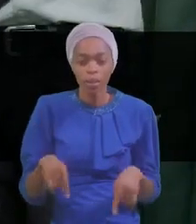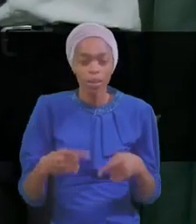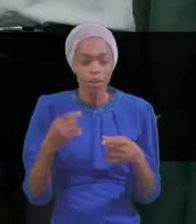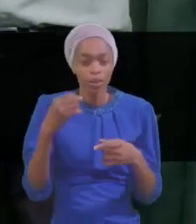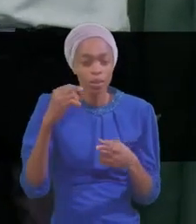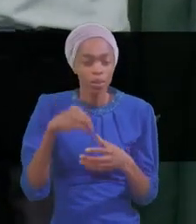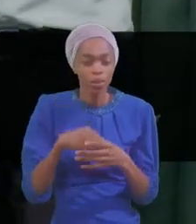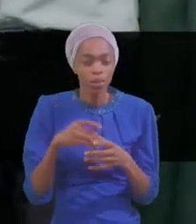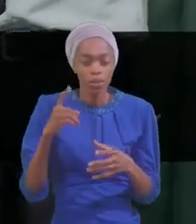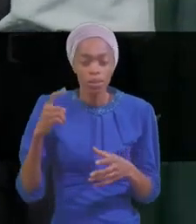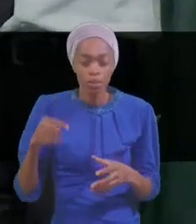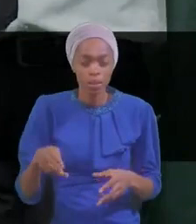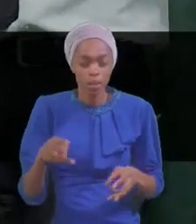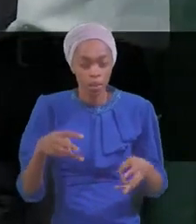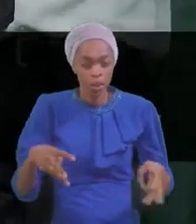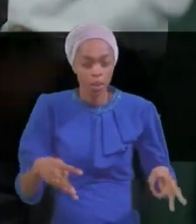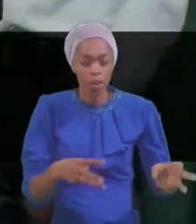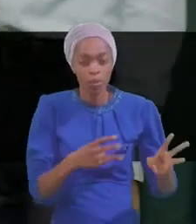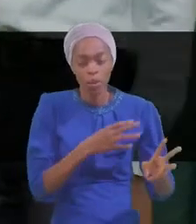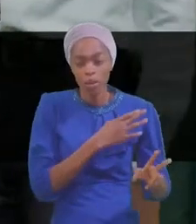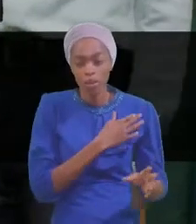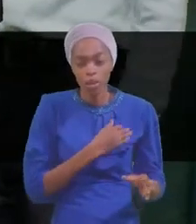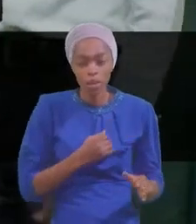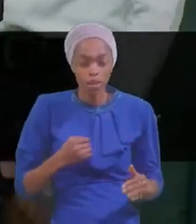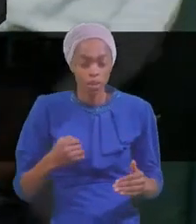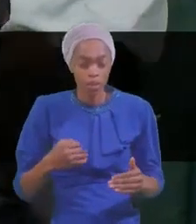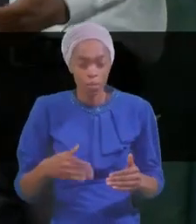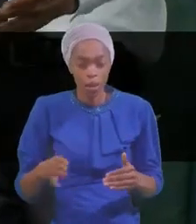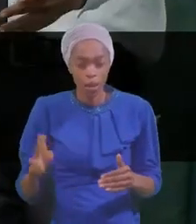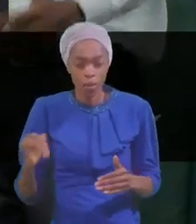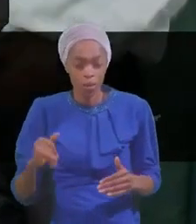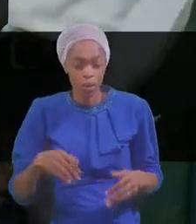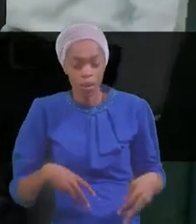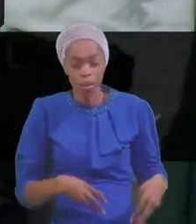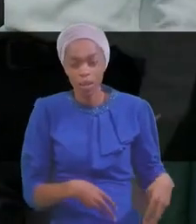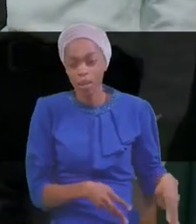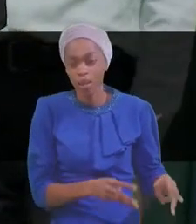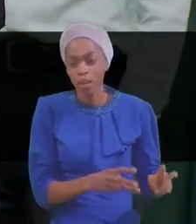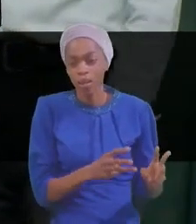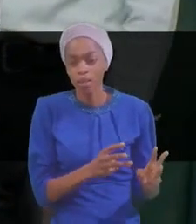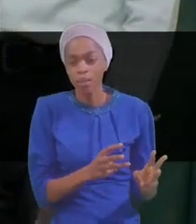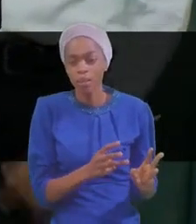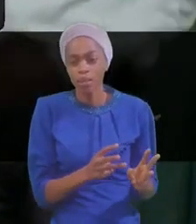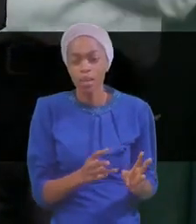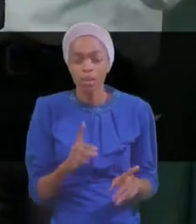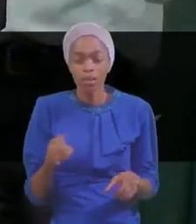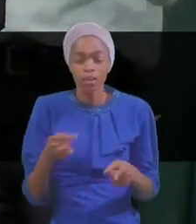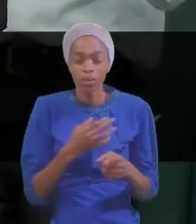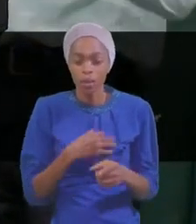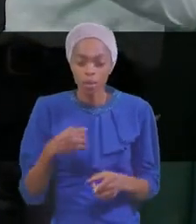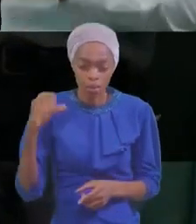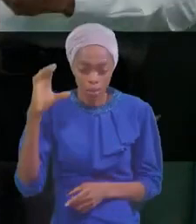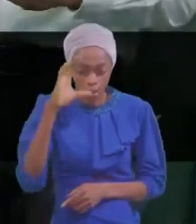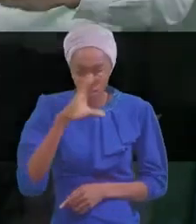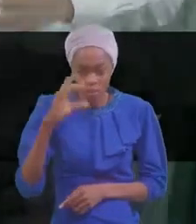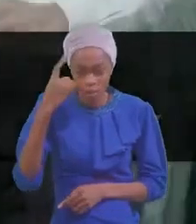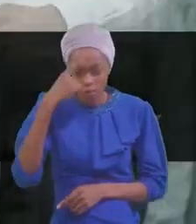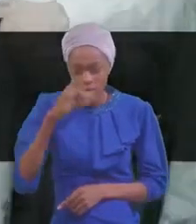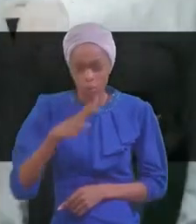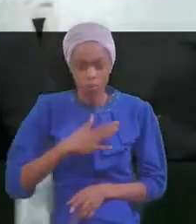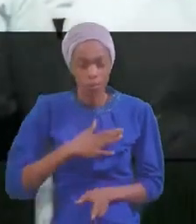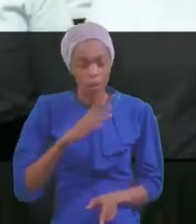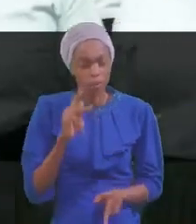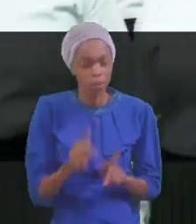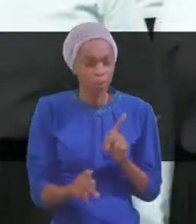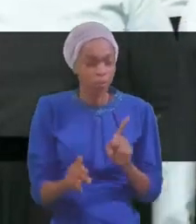Go into the highways and the byways. Go and search.